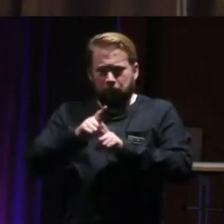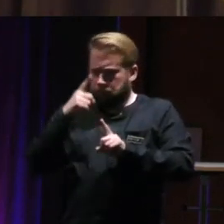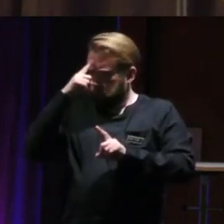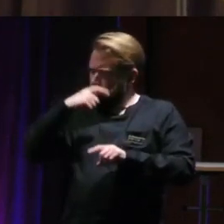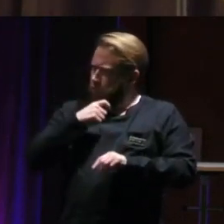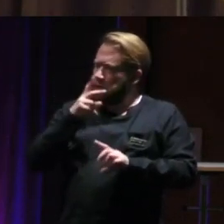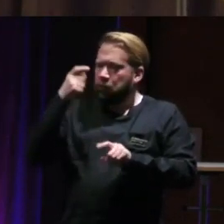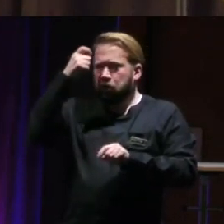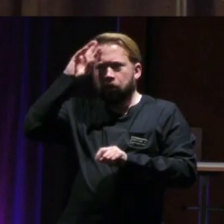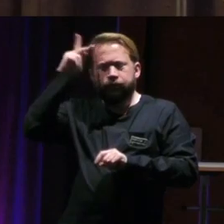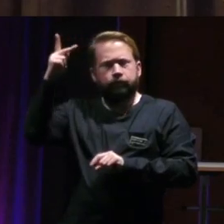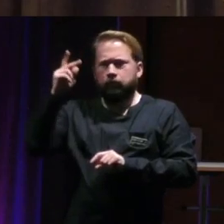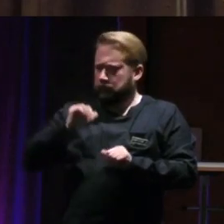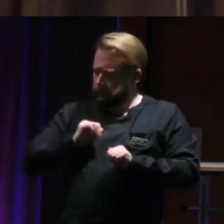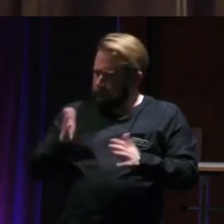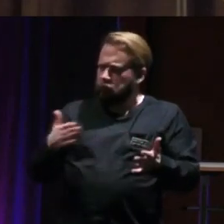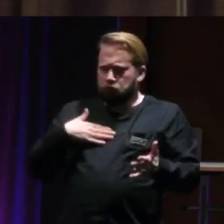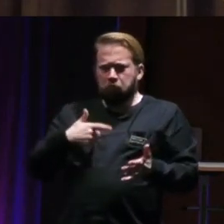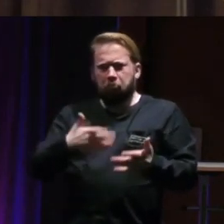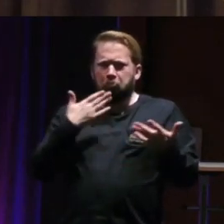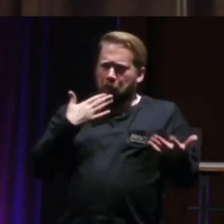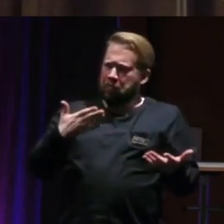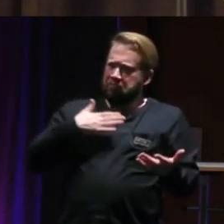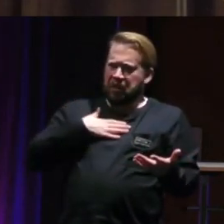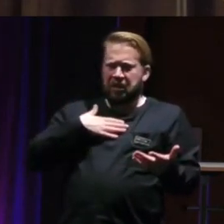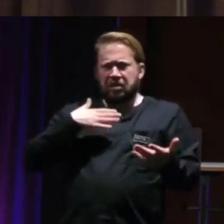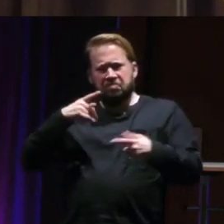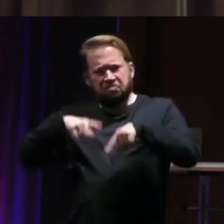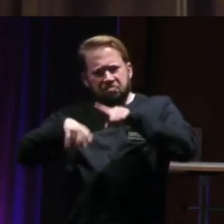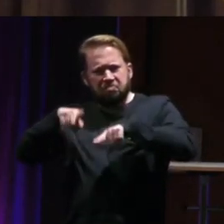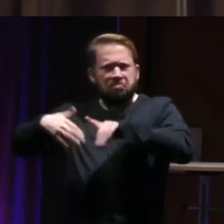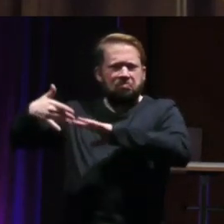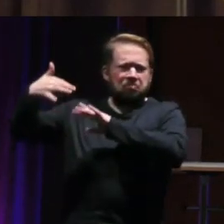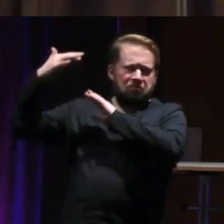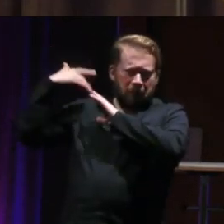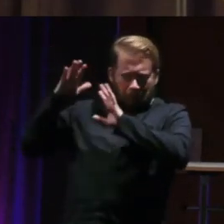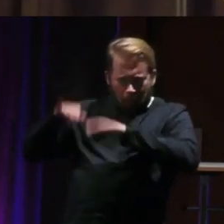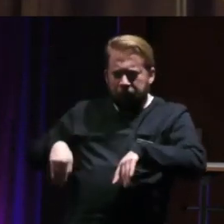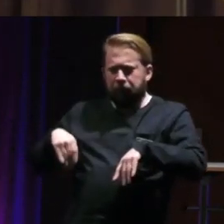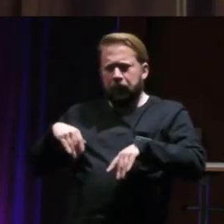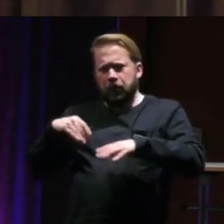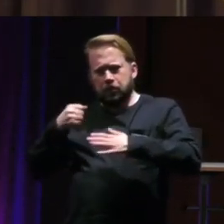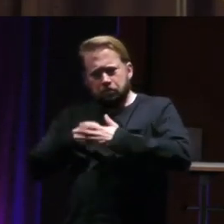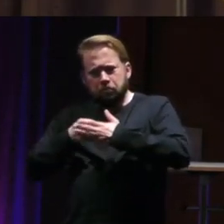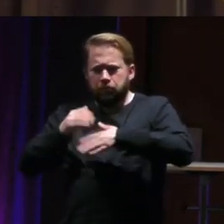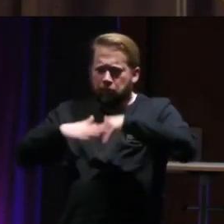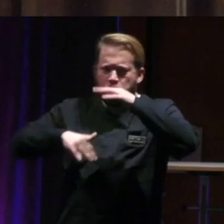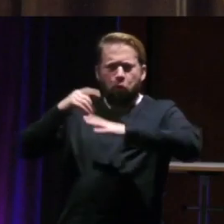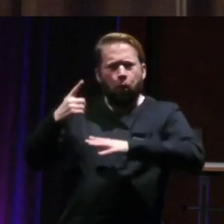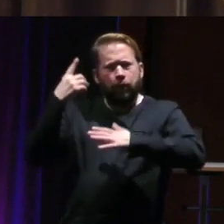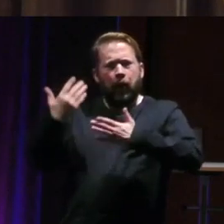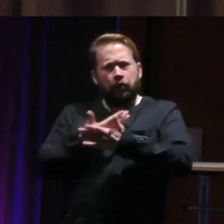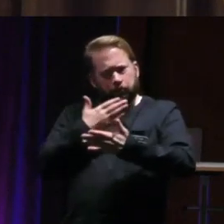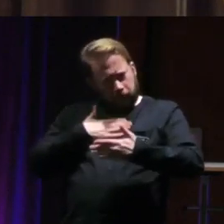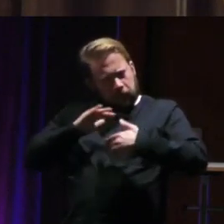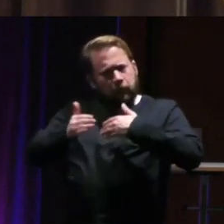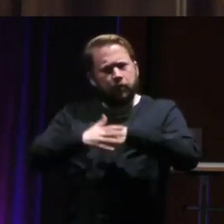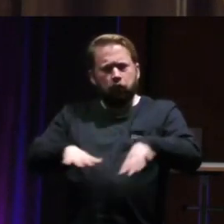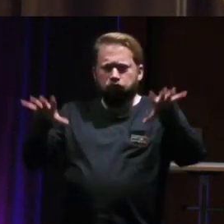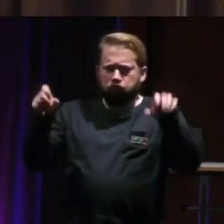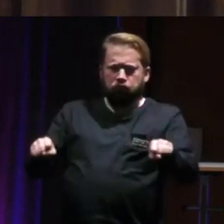their grandfathers did 40 years ago. So we have it in mind all the time. But